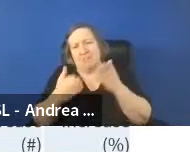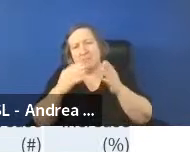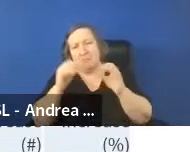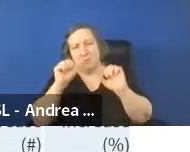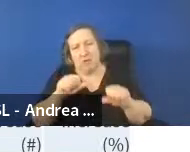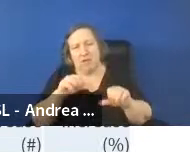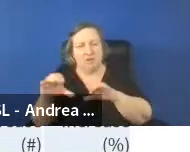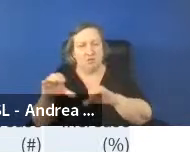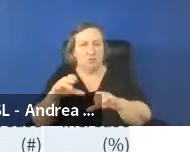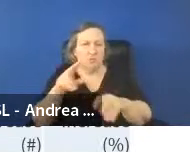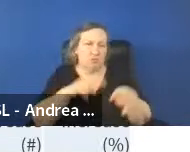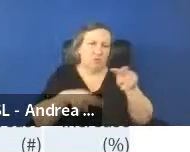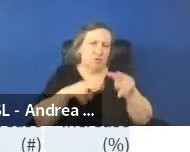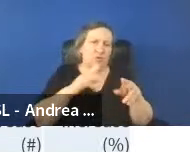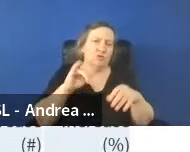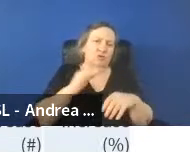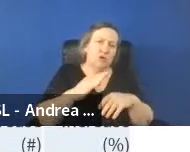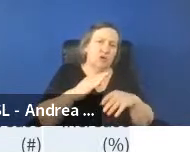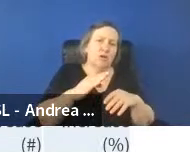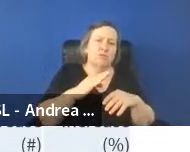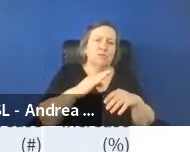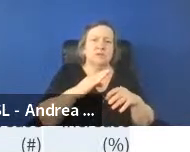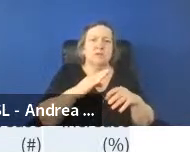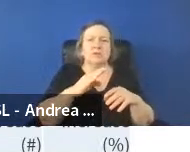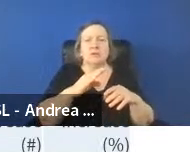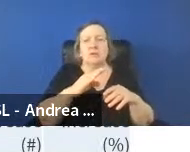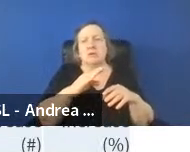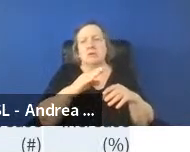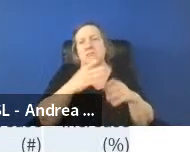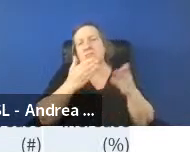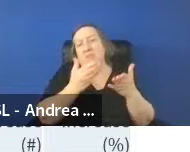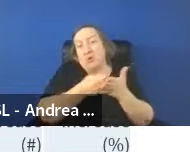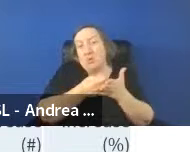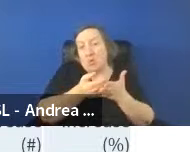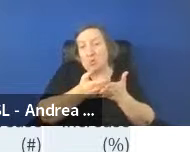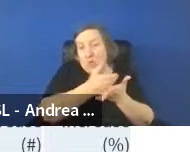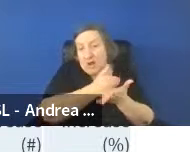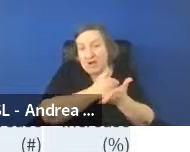to look at jobs by wage and jobs by,